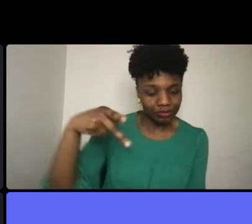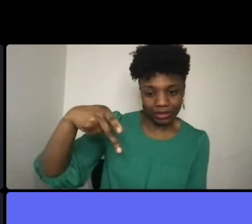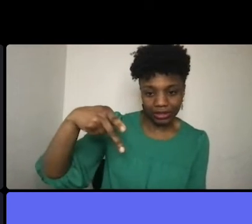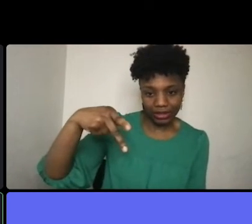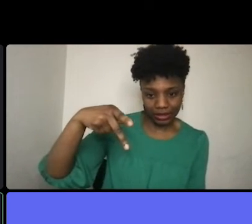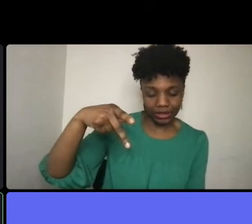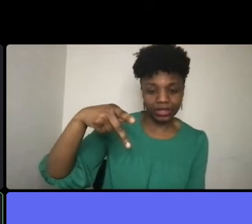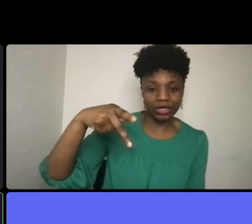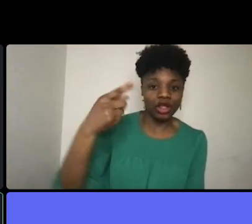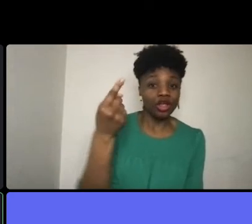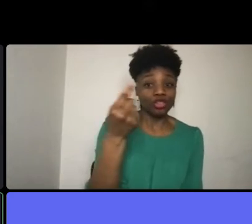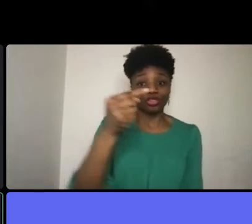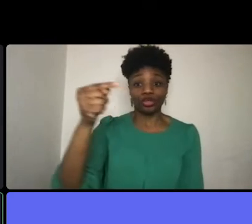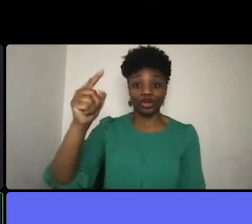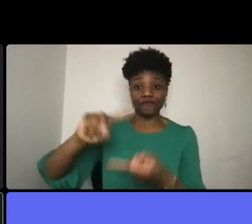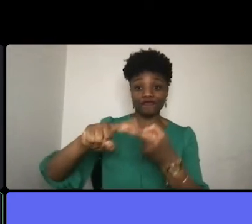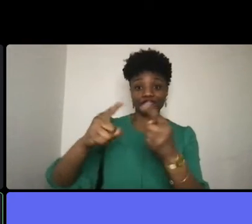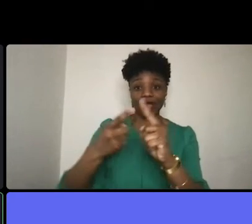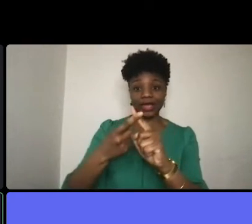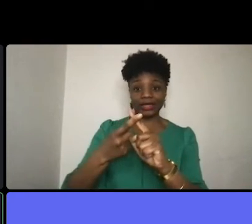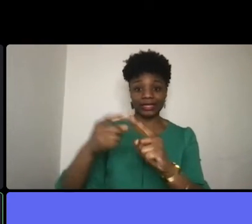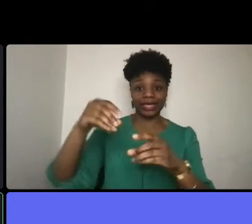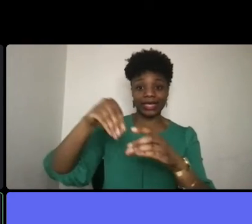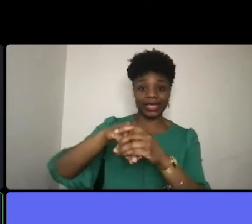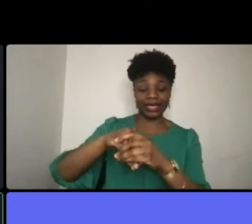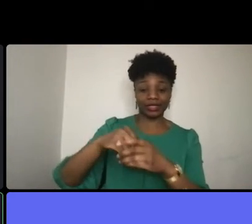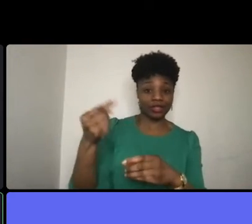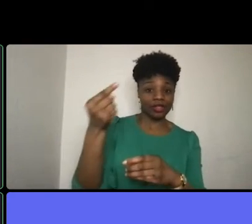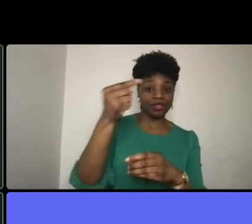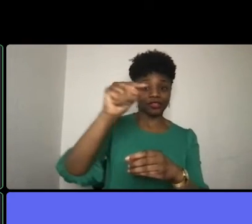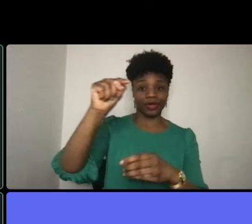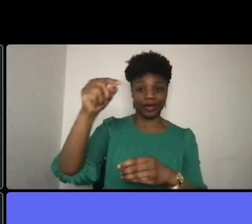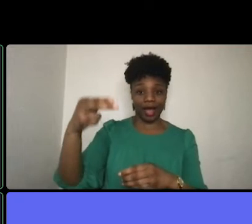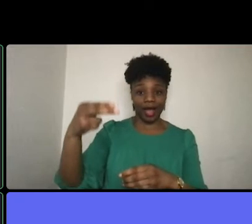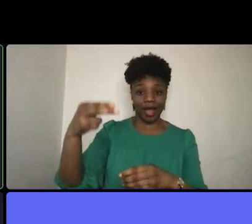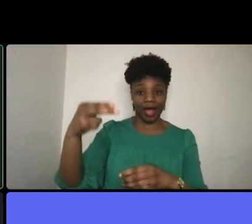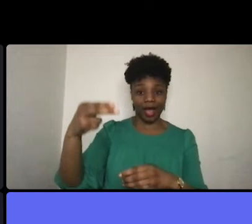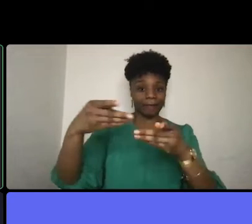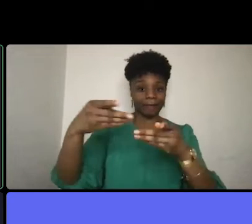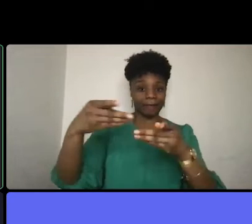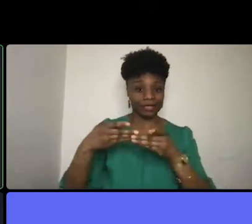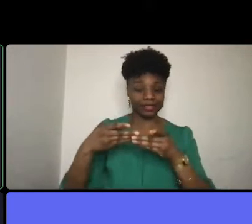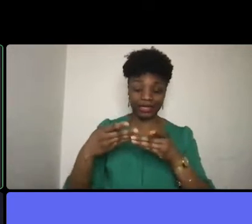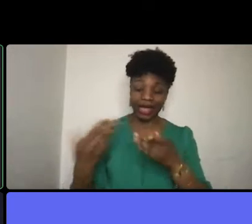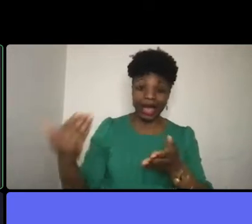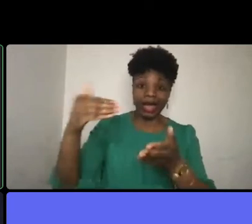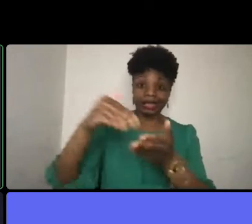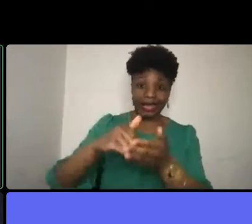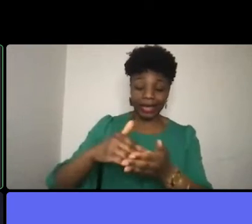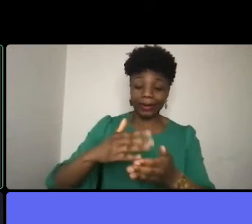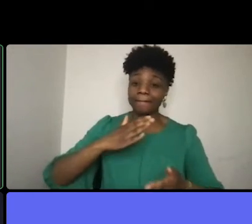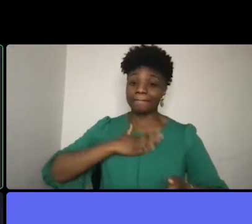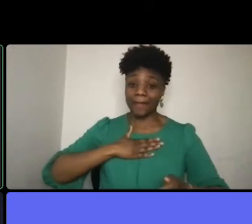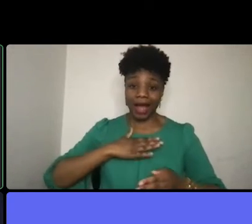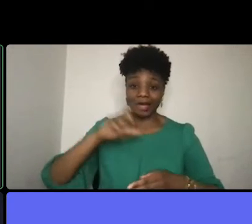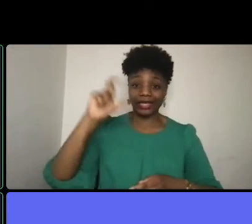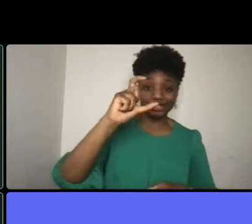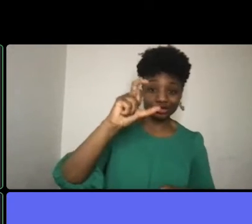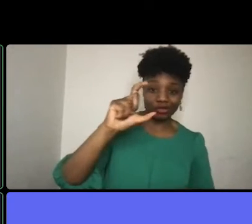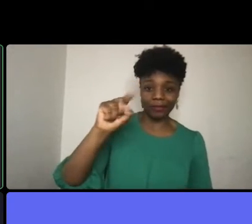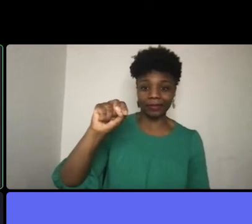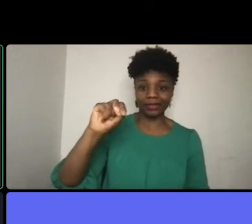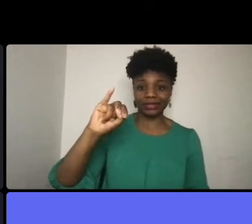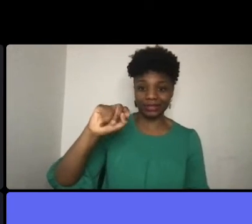place. So lets you kind of know how I see myself. Hey, Spell it out for people so they, get